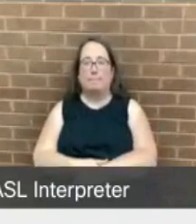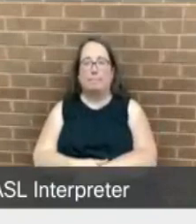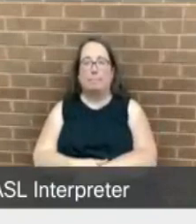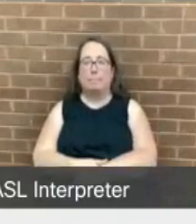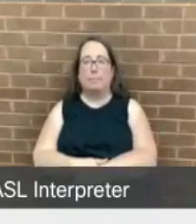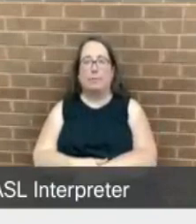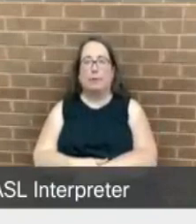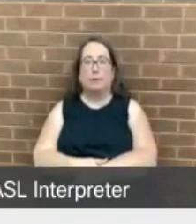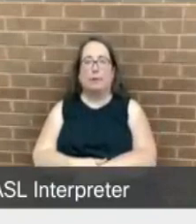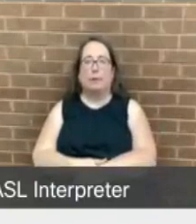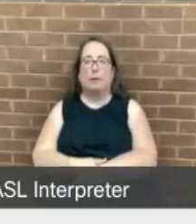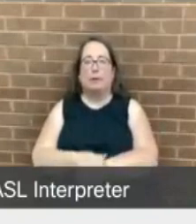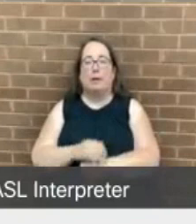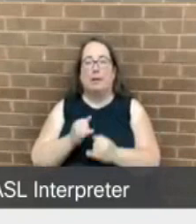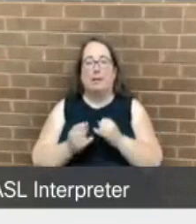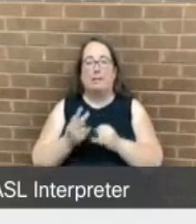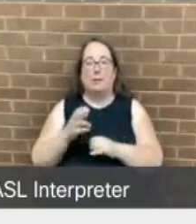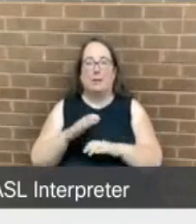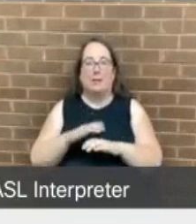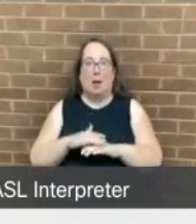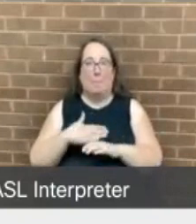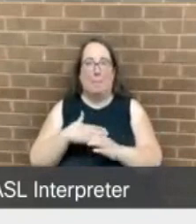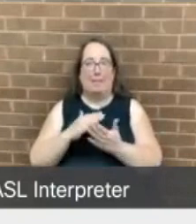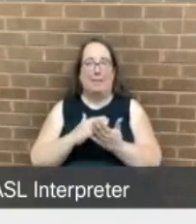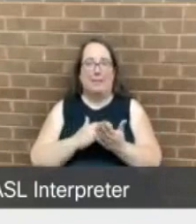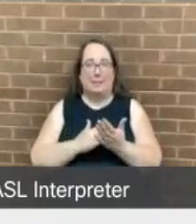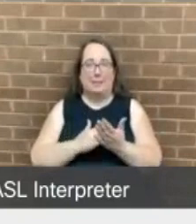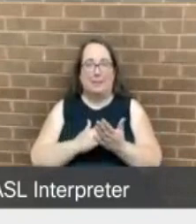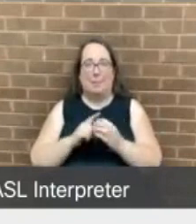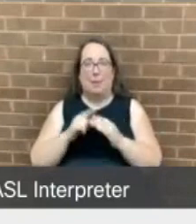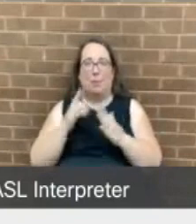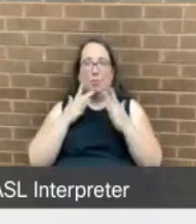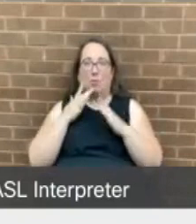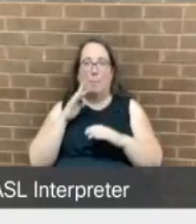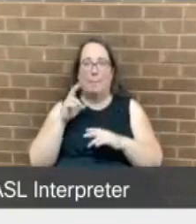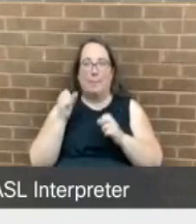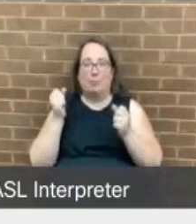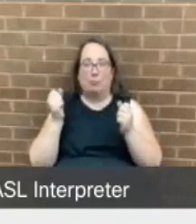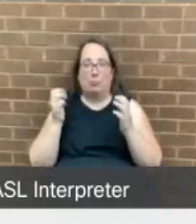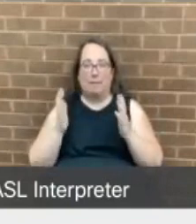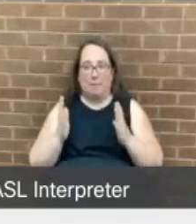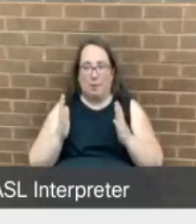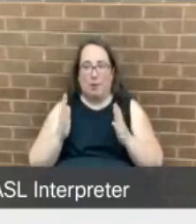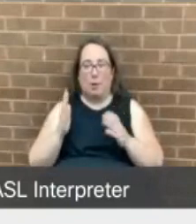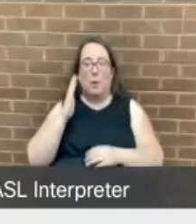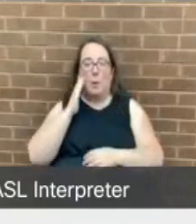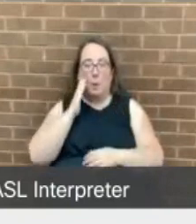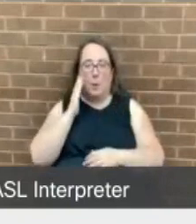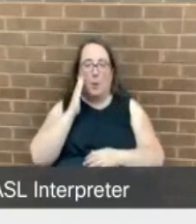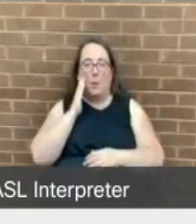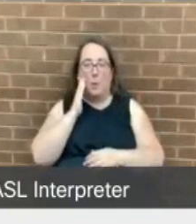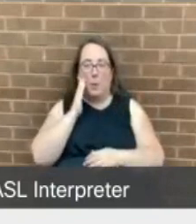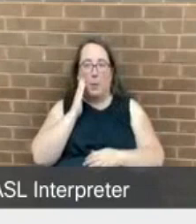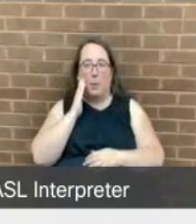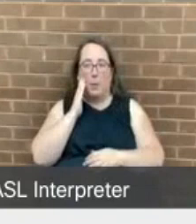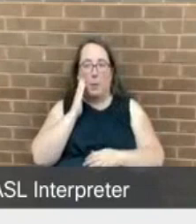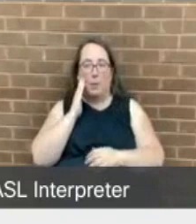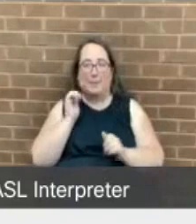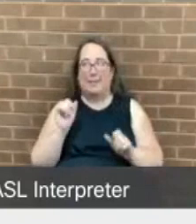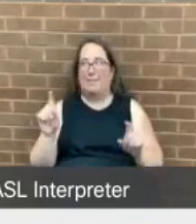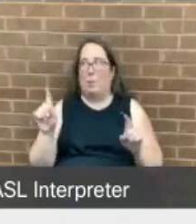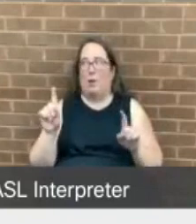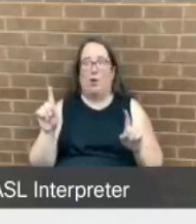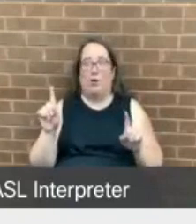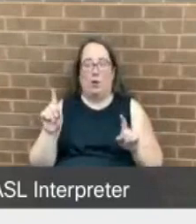on my pre-prepared list were about our shortage of bus drivers. I know that it is everywhere,